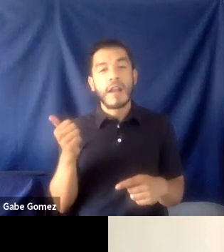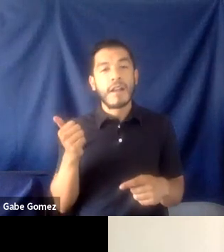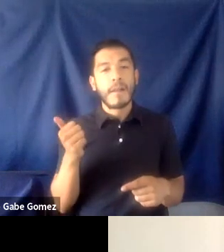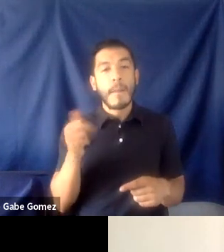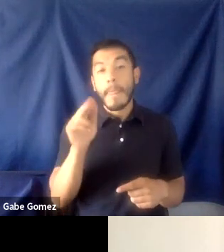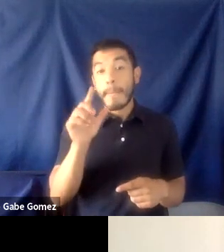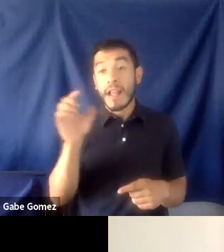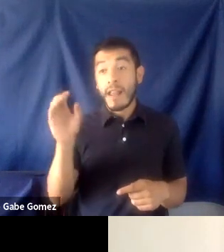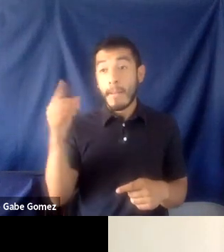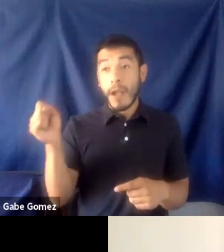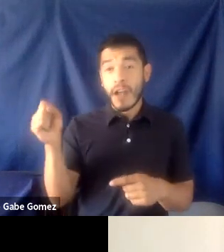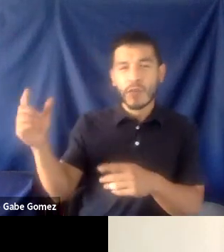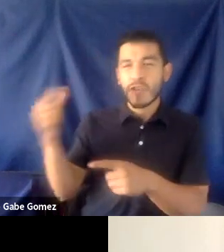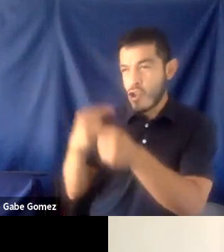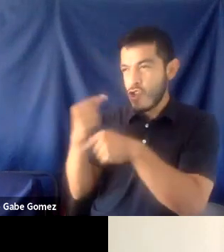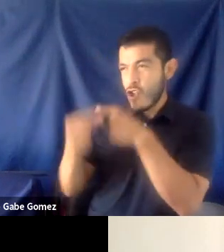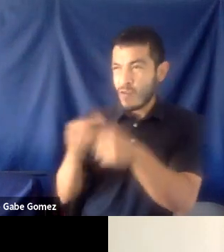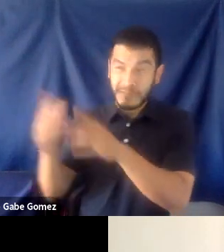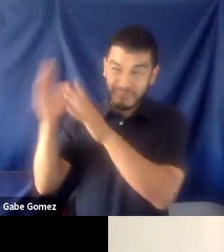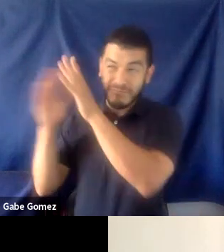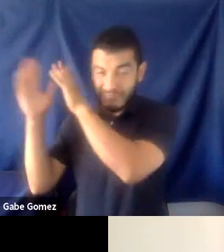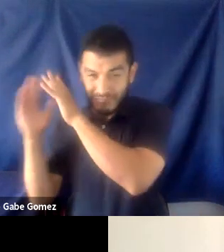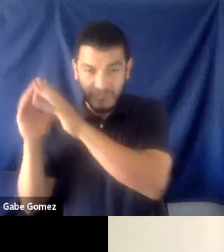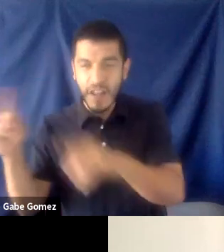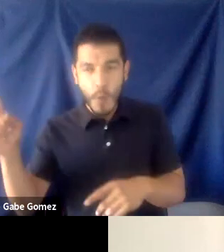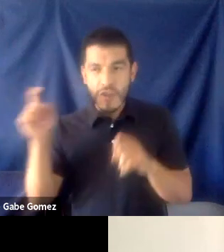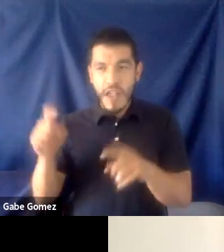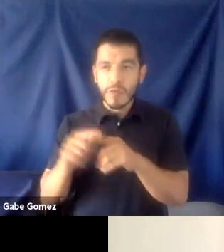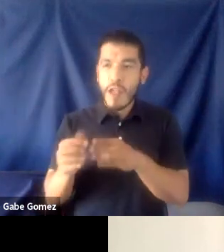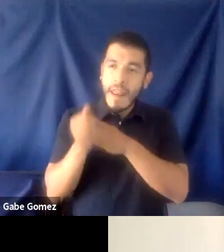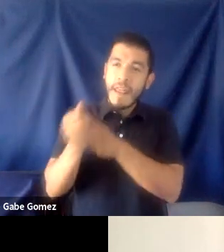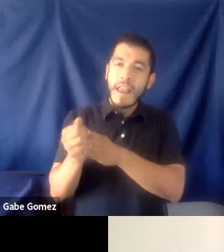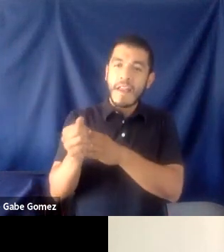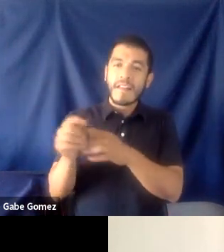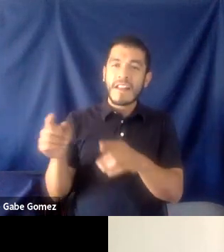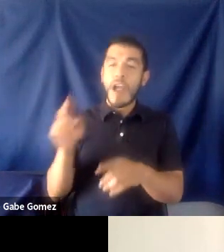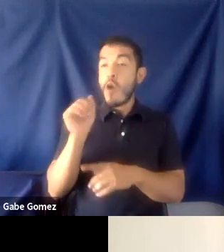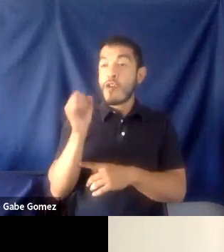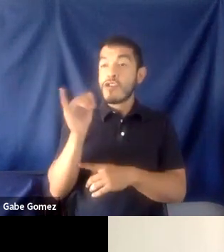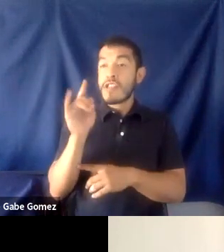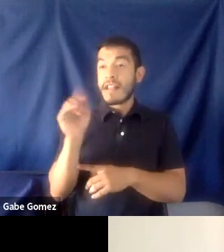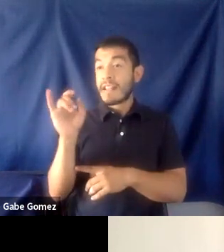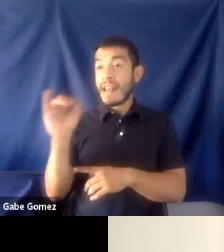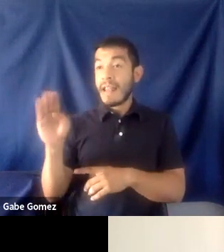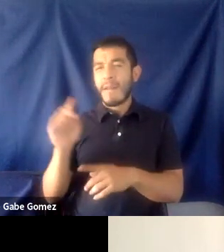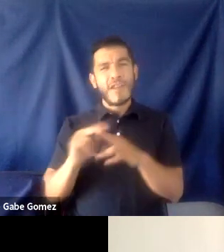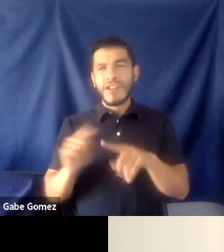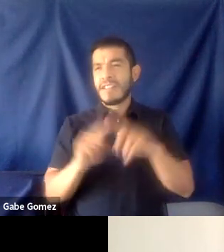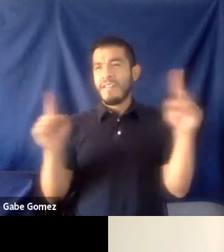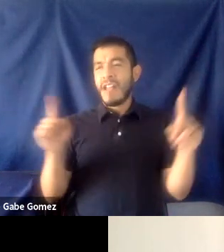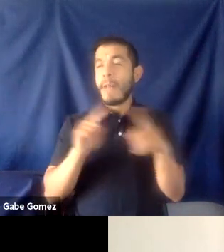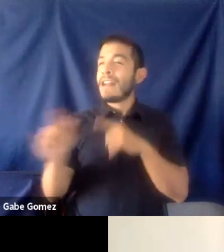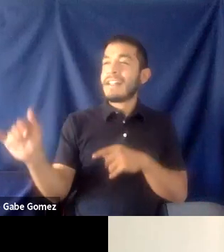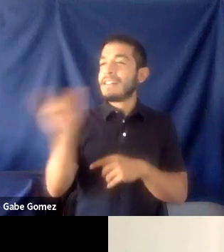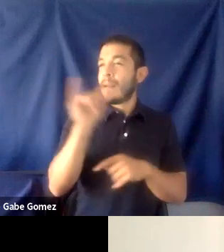Grace Lee Boggs was a certain generation of activists in Detroit. Rashida Tlaib is a completely different one, but they're on a similar